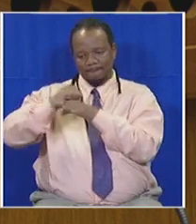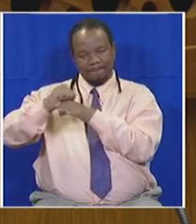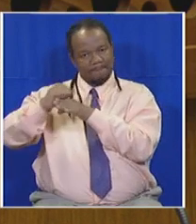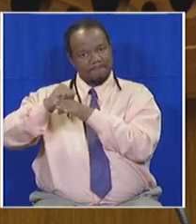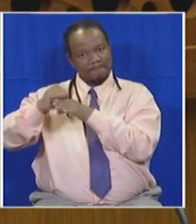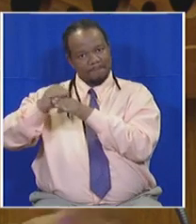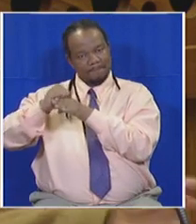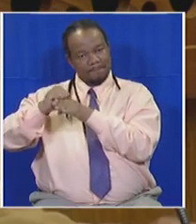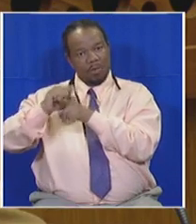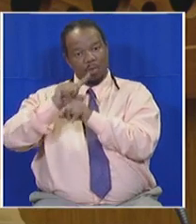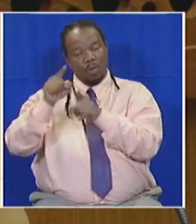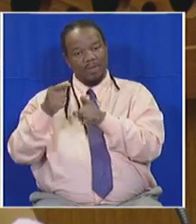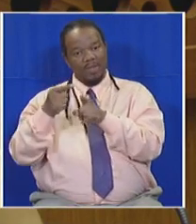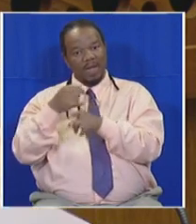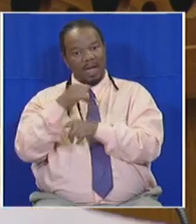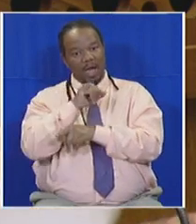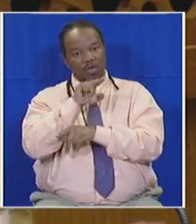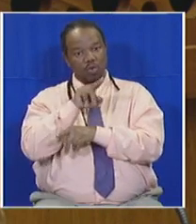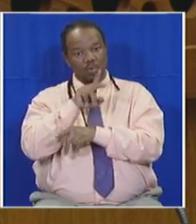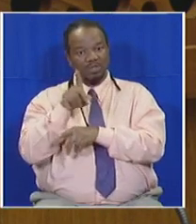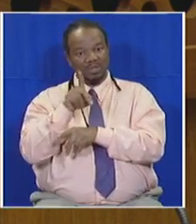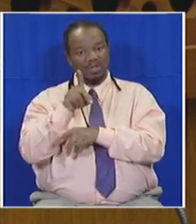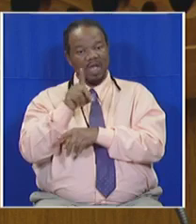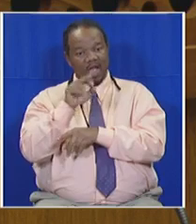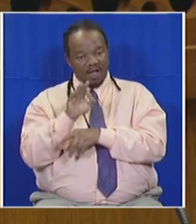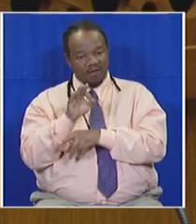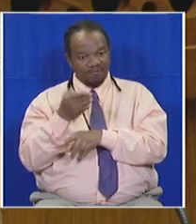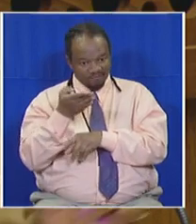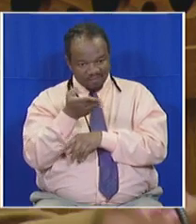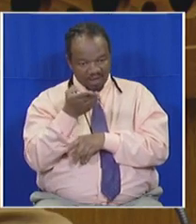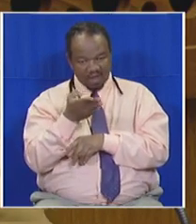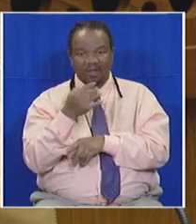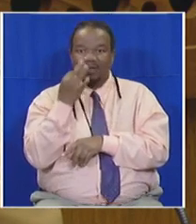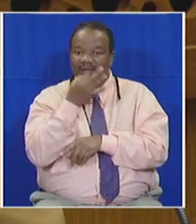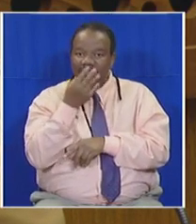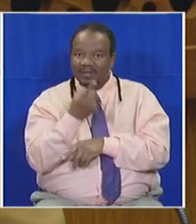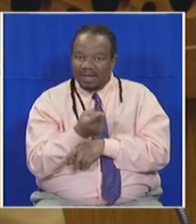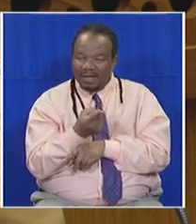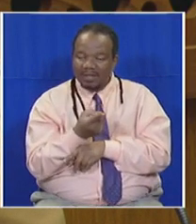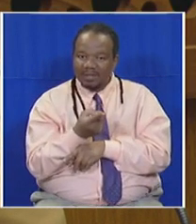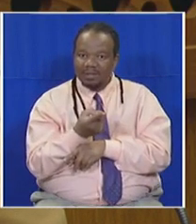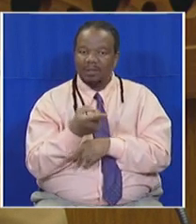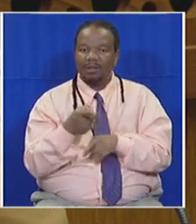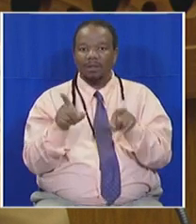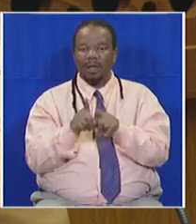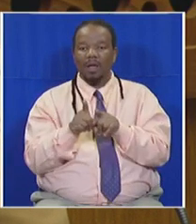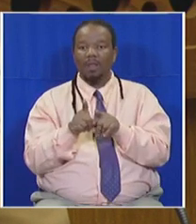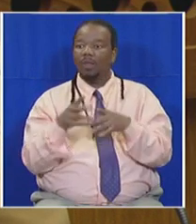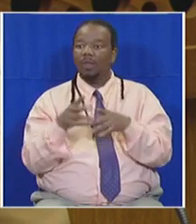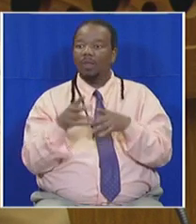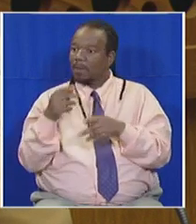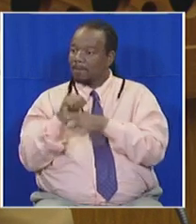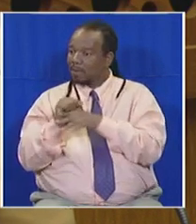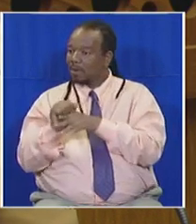the IUDF so that all can see the reconfiguration of our country taking place. In the